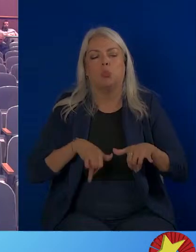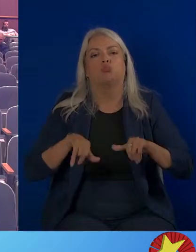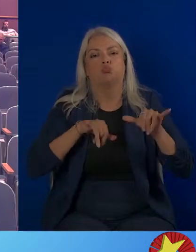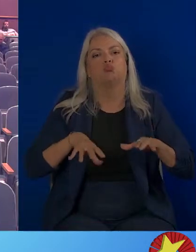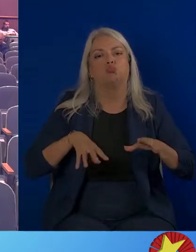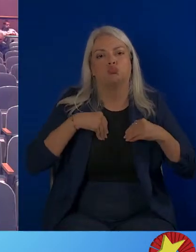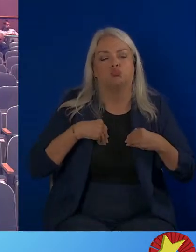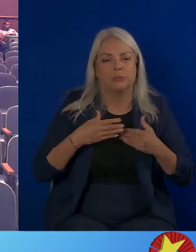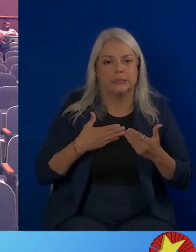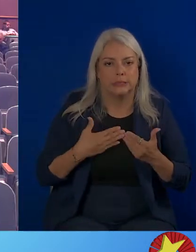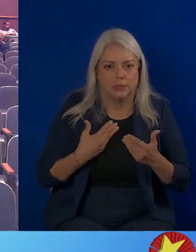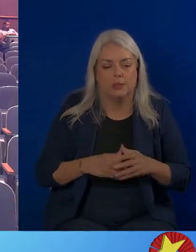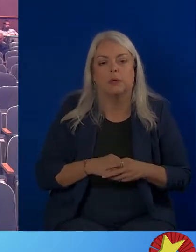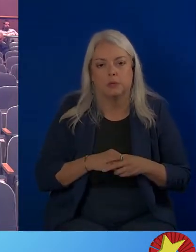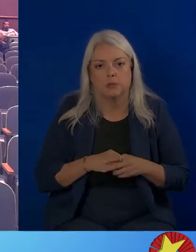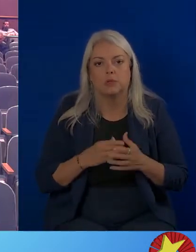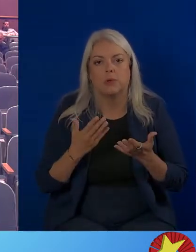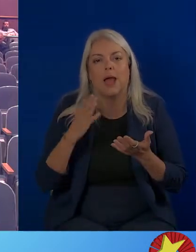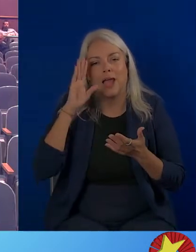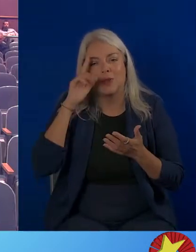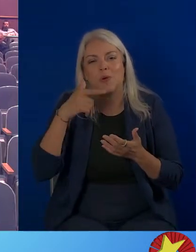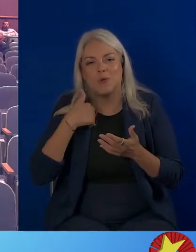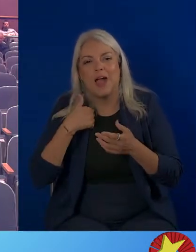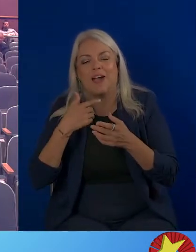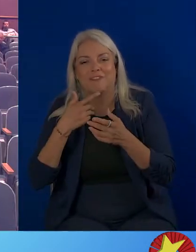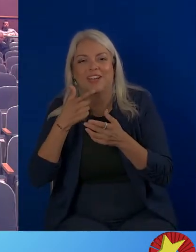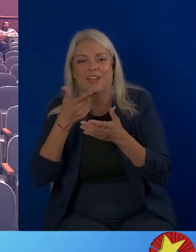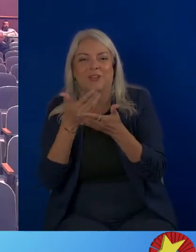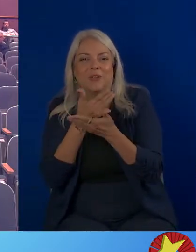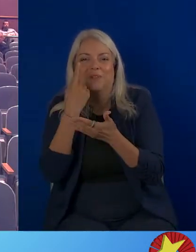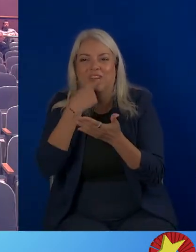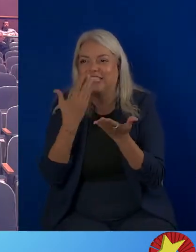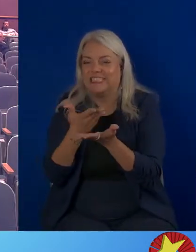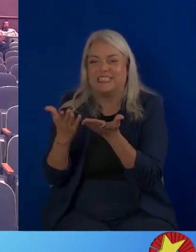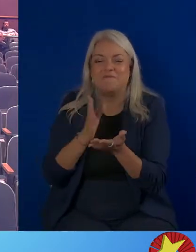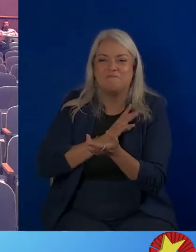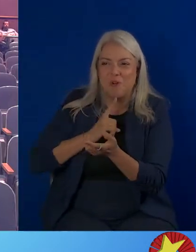here, and you have a new attorney here, so a lot of new people.